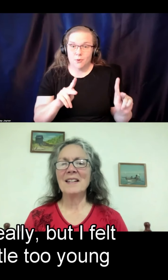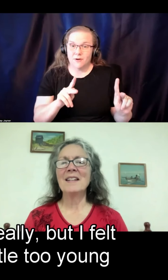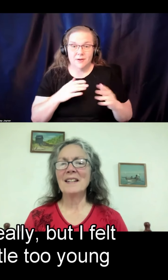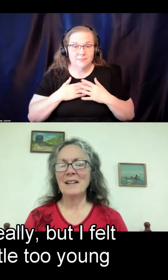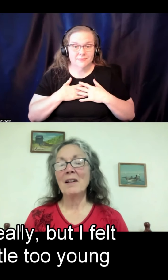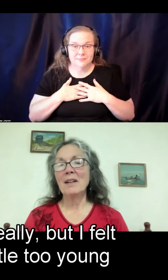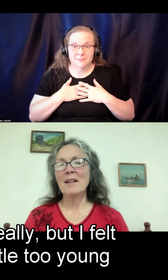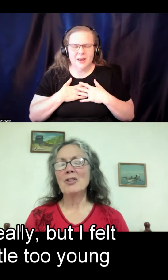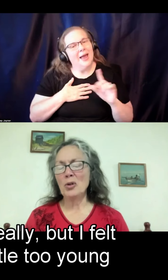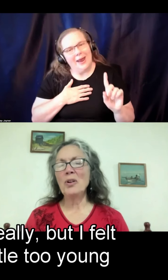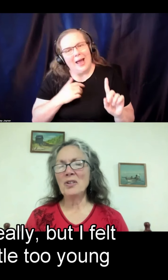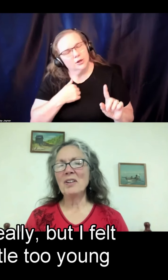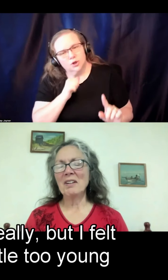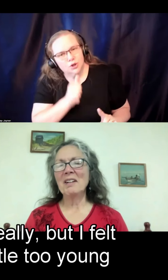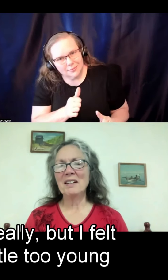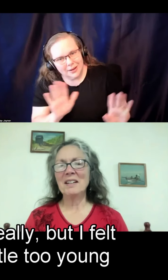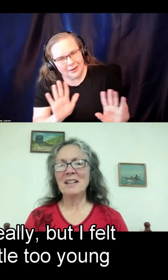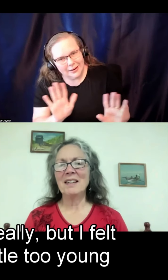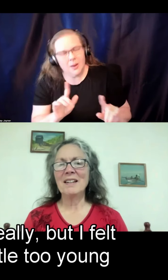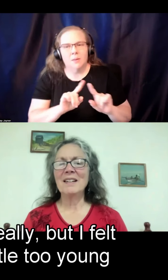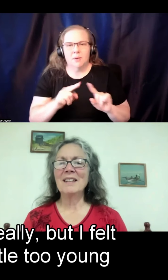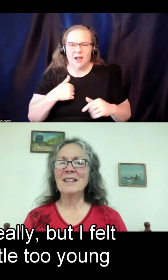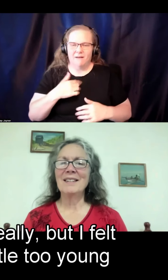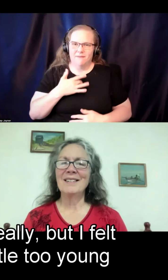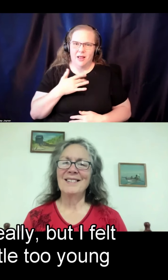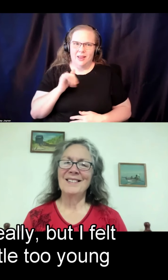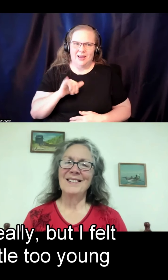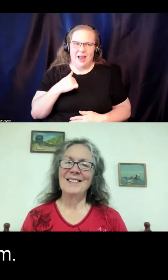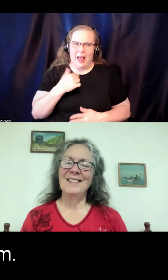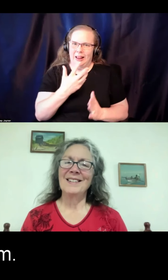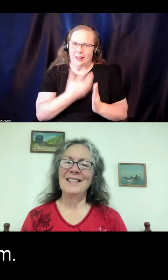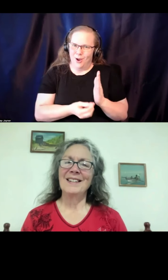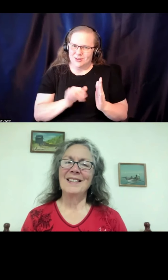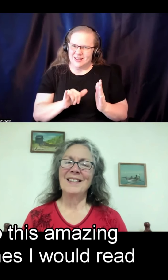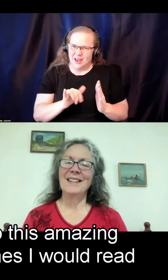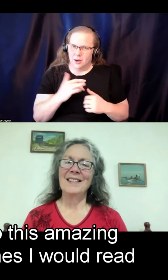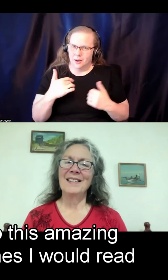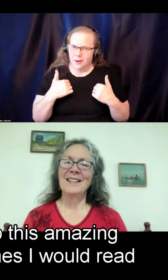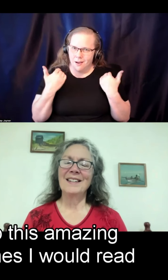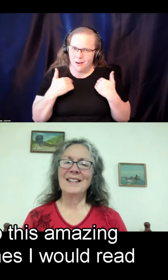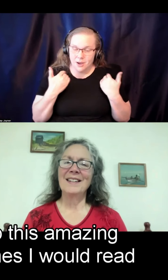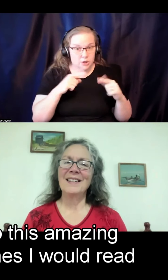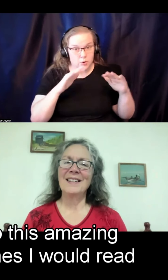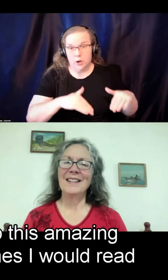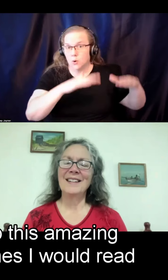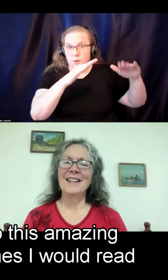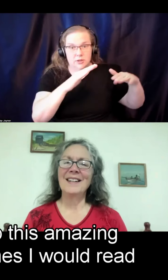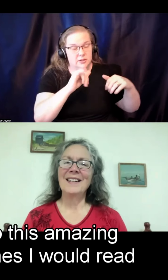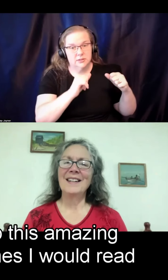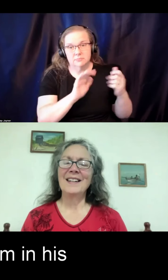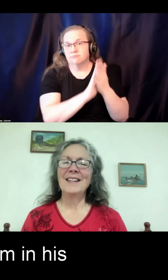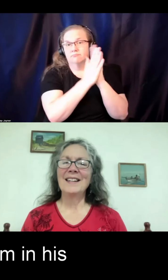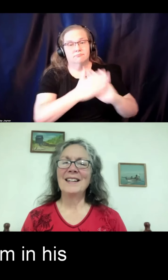nor should I really, but I felt like I lost that a little too young with him. So he grew up into this amazing reader, and